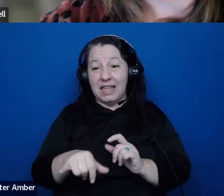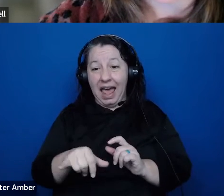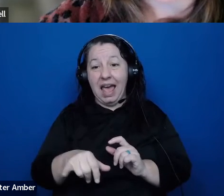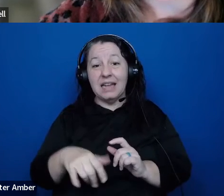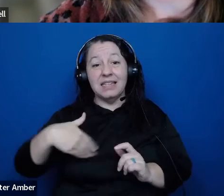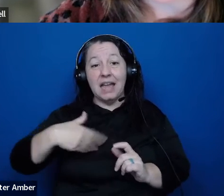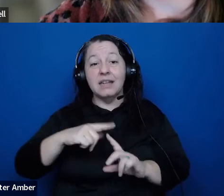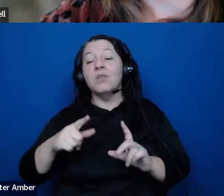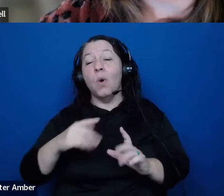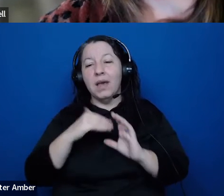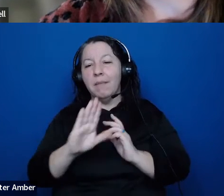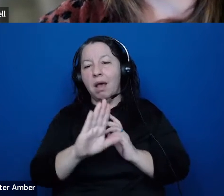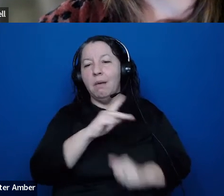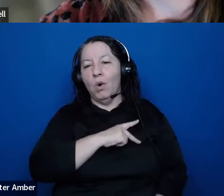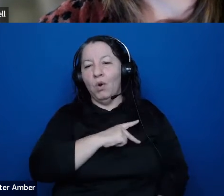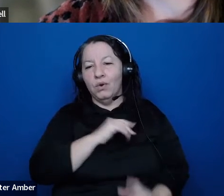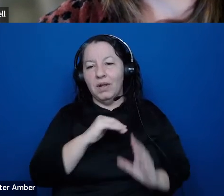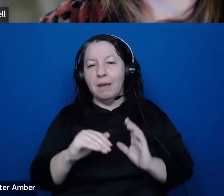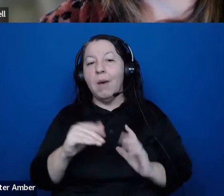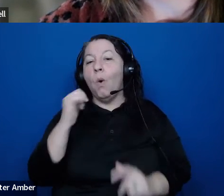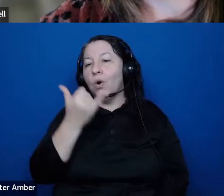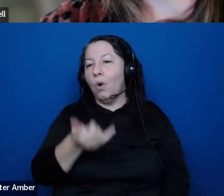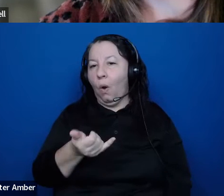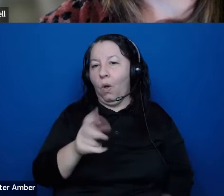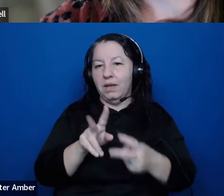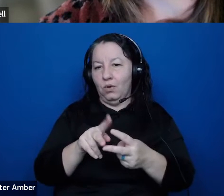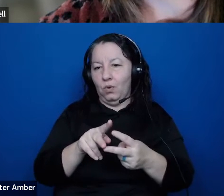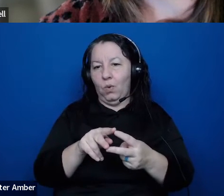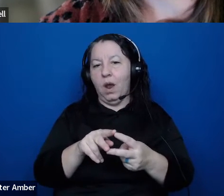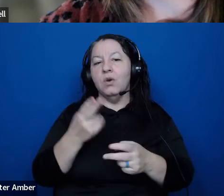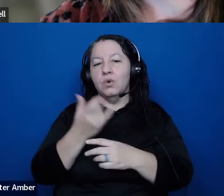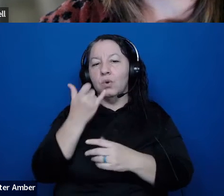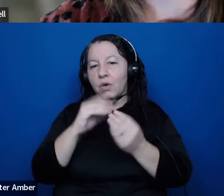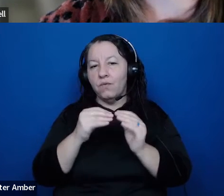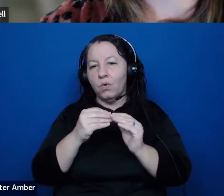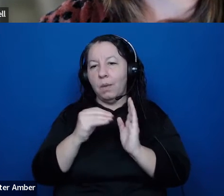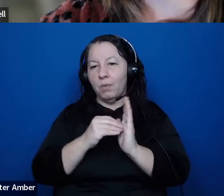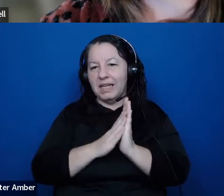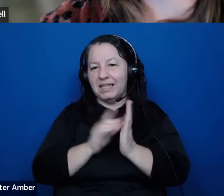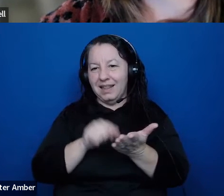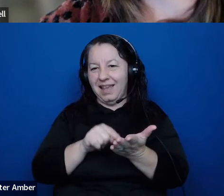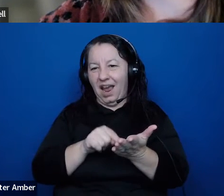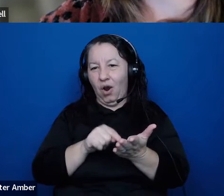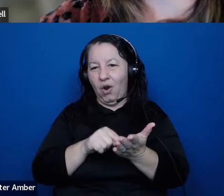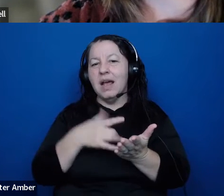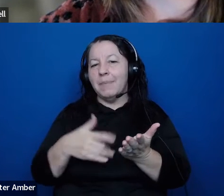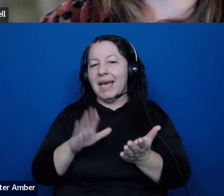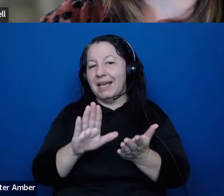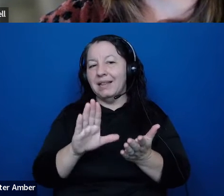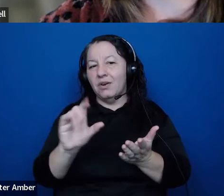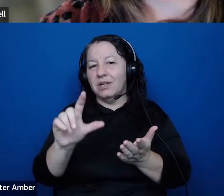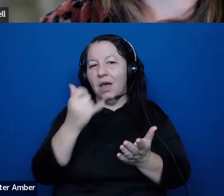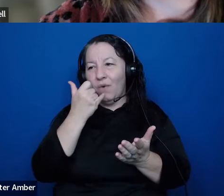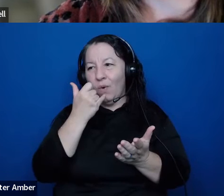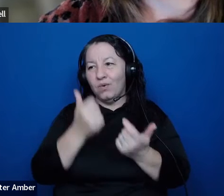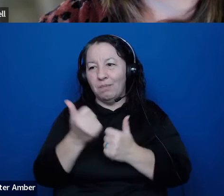at their personal email or call them on the phone number that is listed. That's usually their cell phone. That's mostly what people